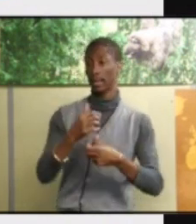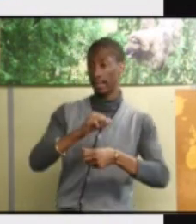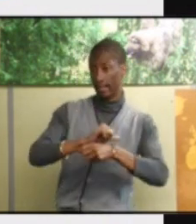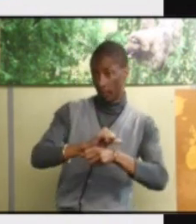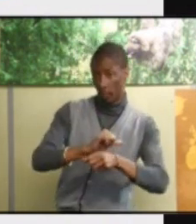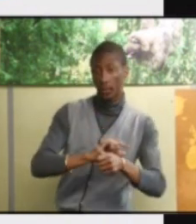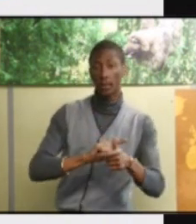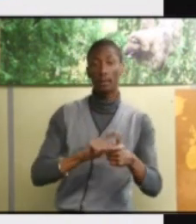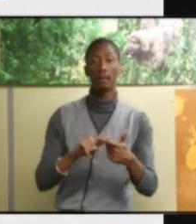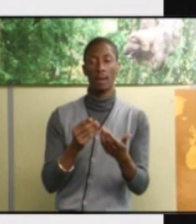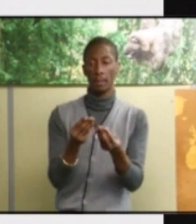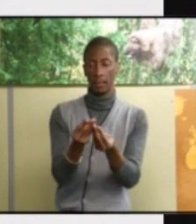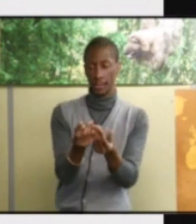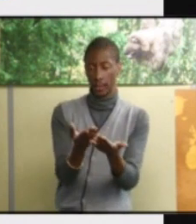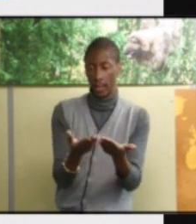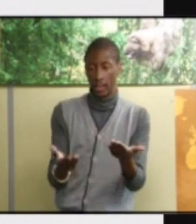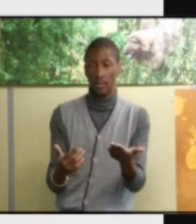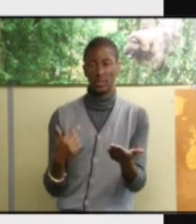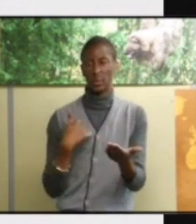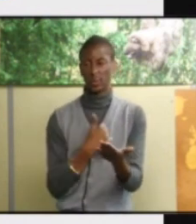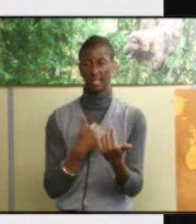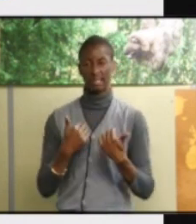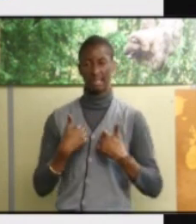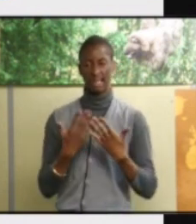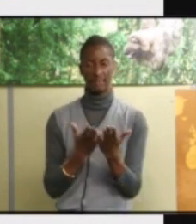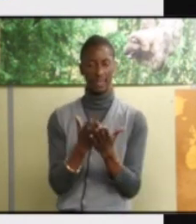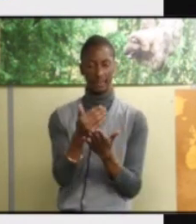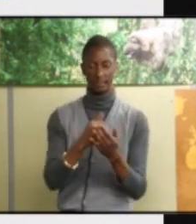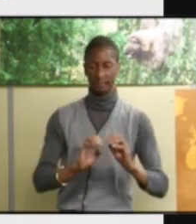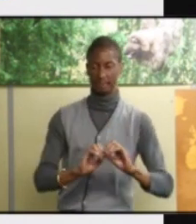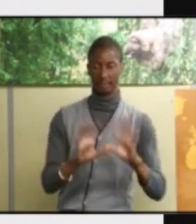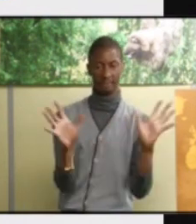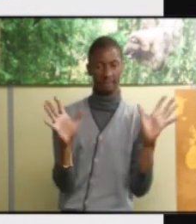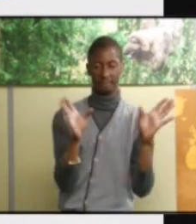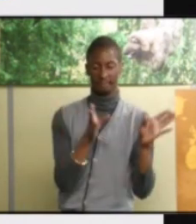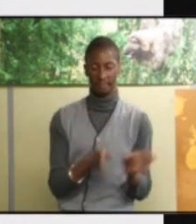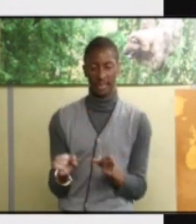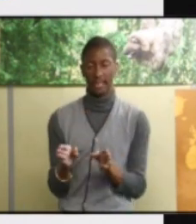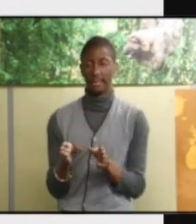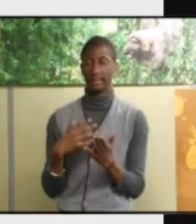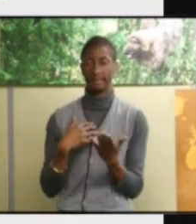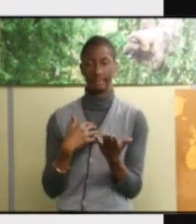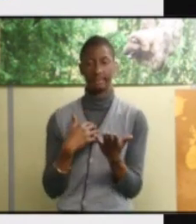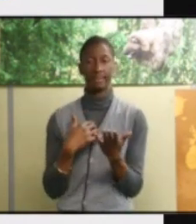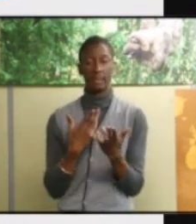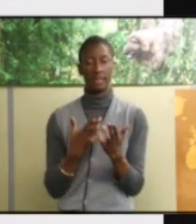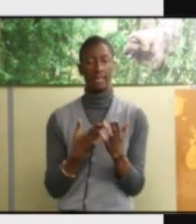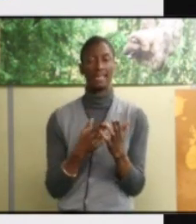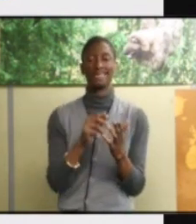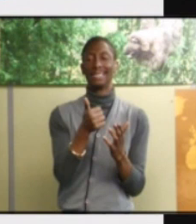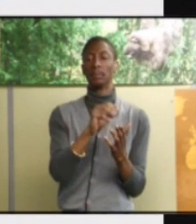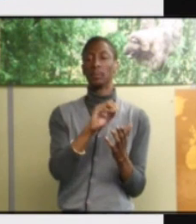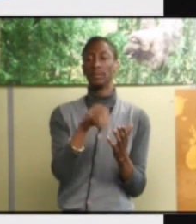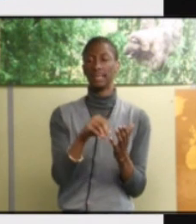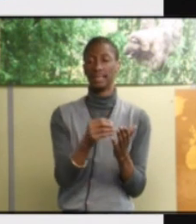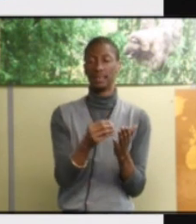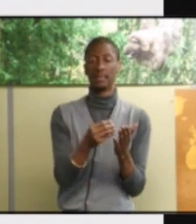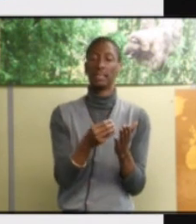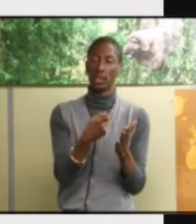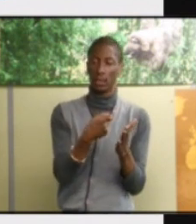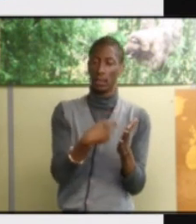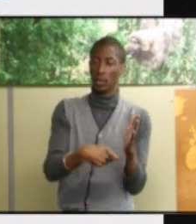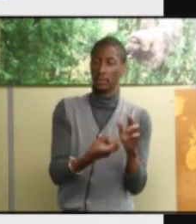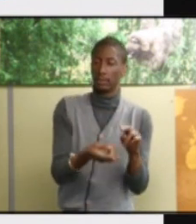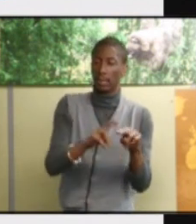have a very transparent scheme. We mark materials up 10% to cover, shipping